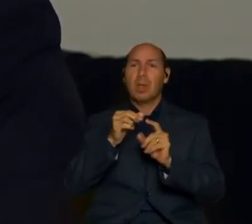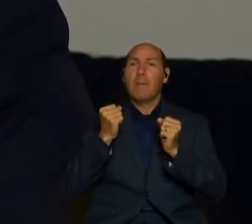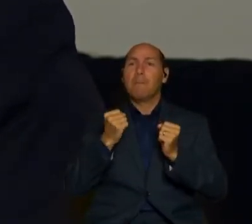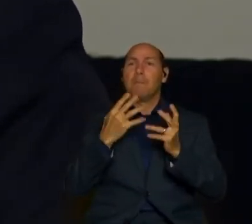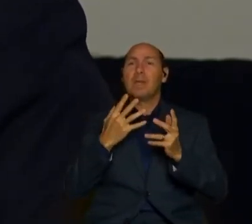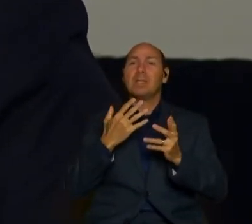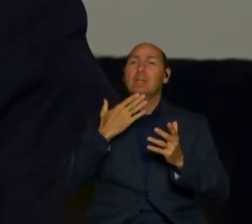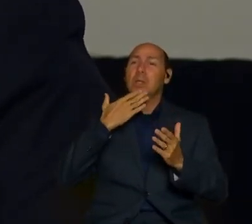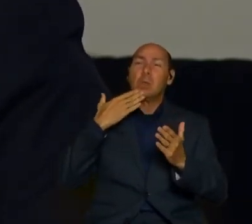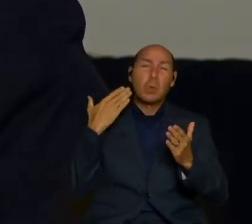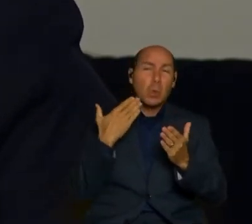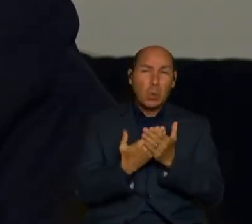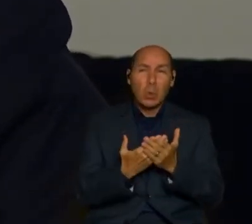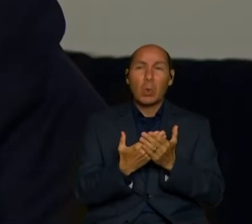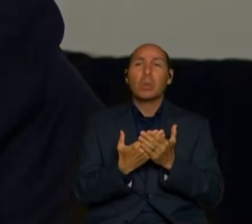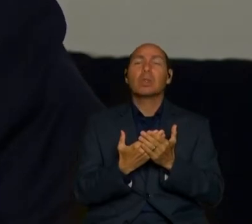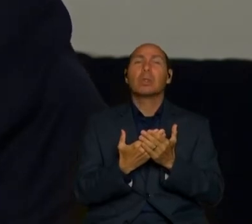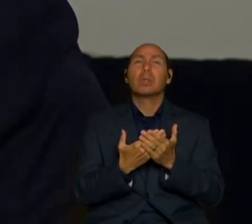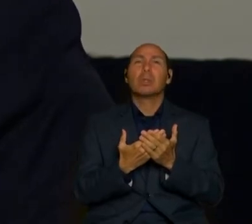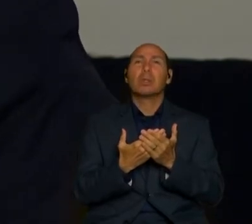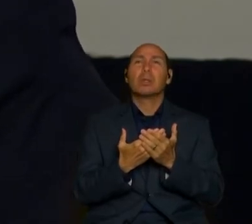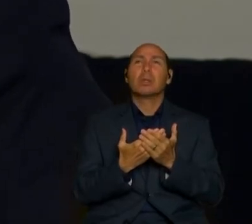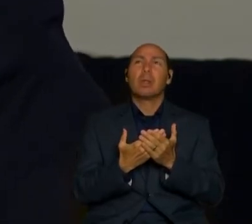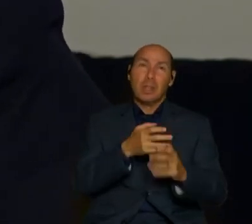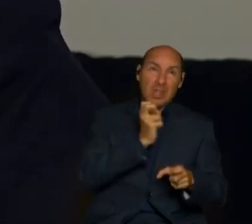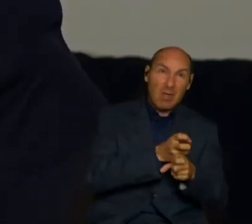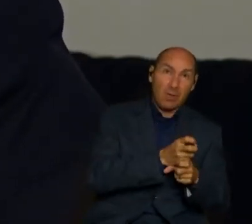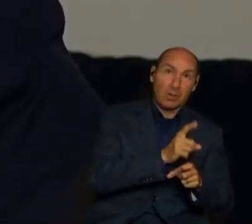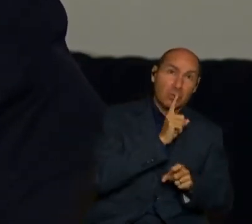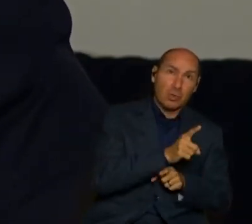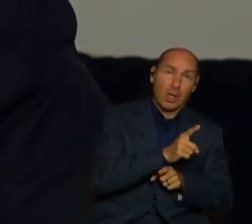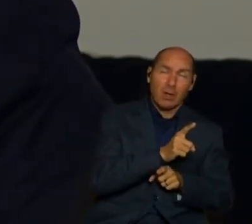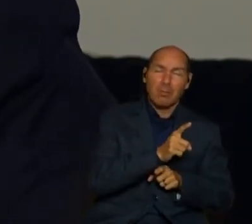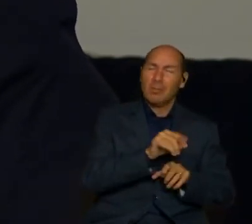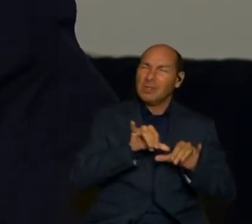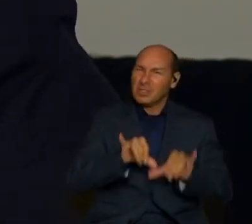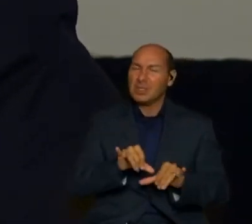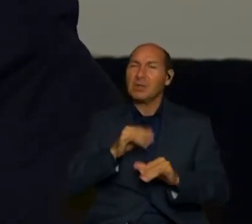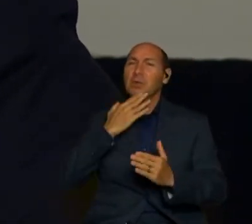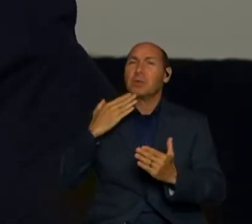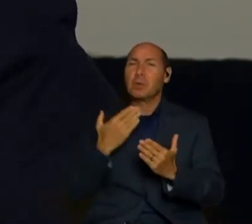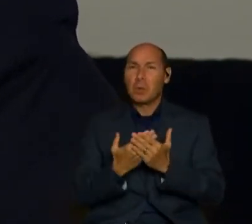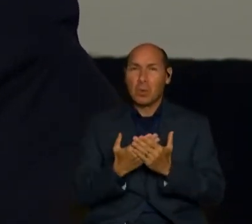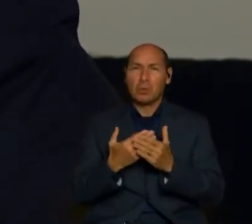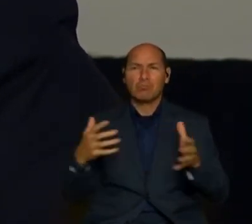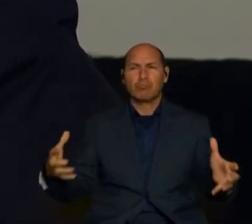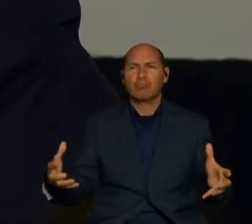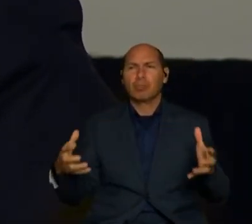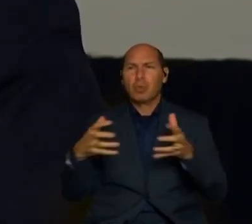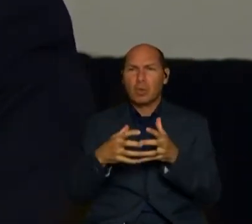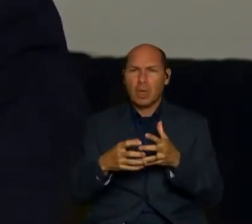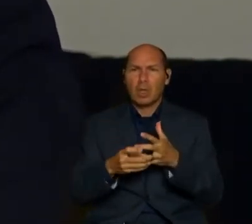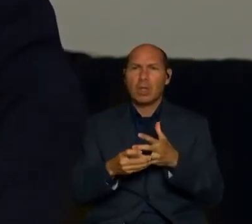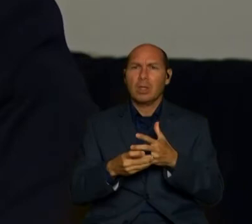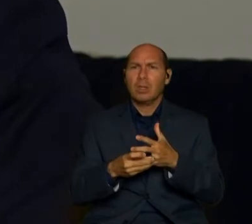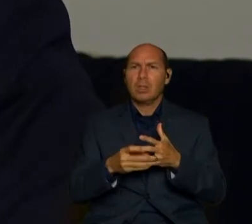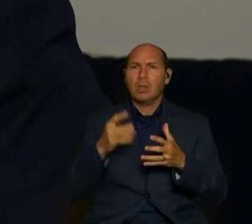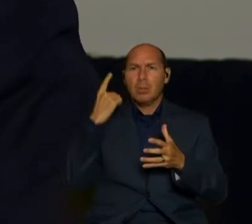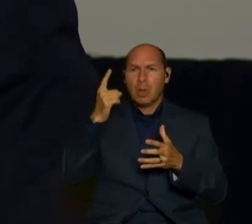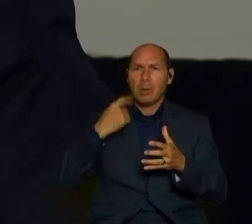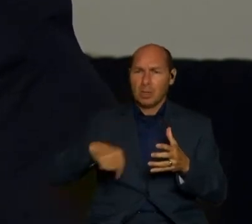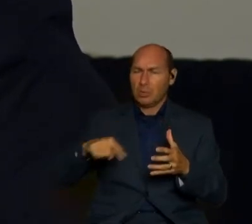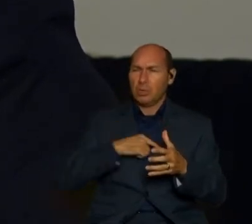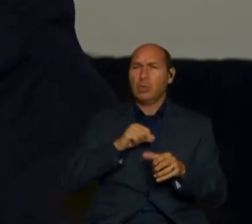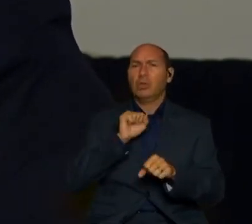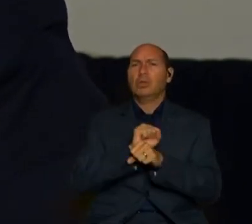things, many difficult things have happened, but many good things have come together in terms of us working